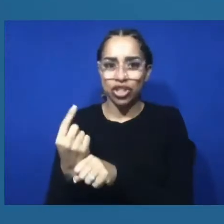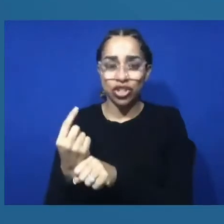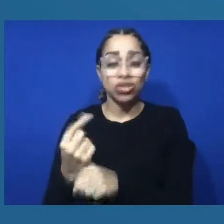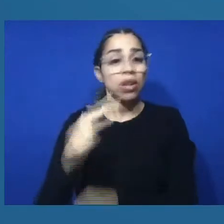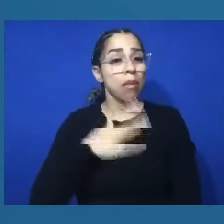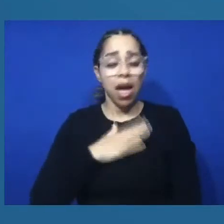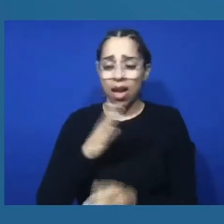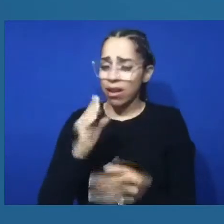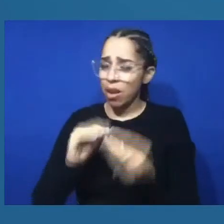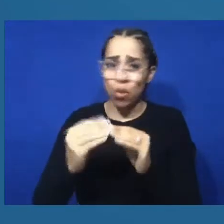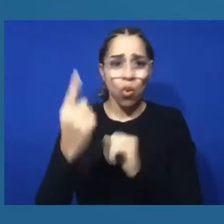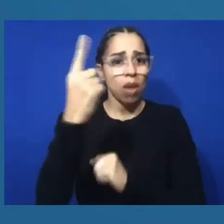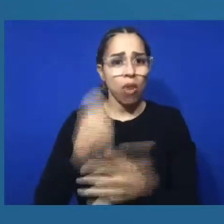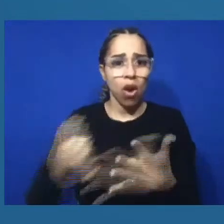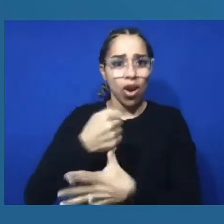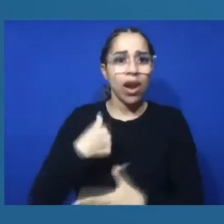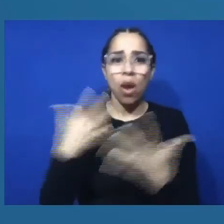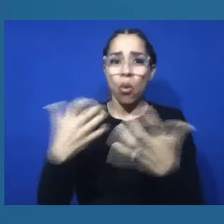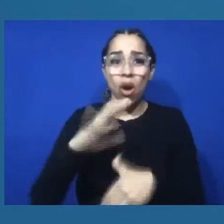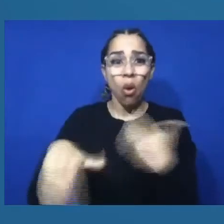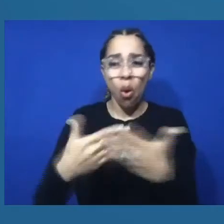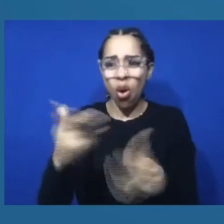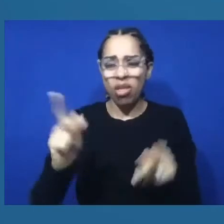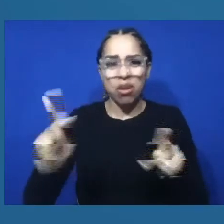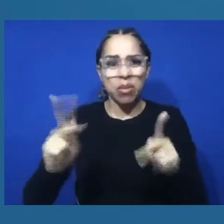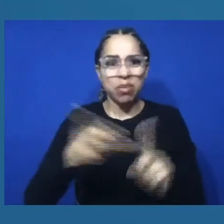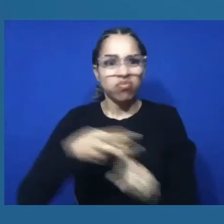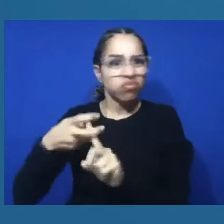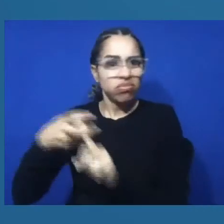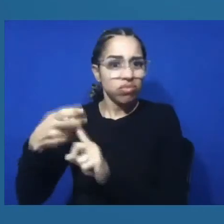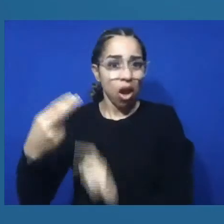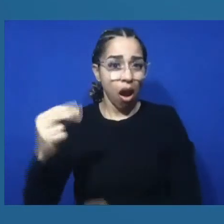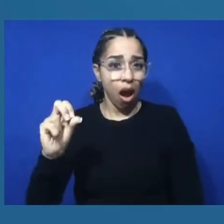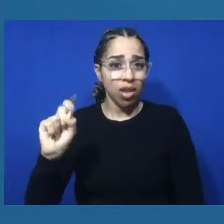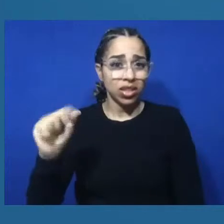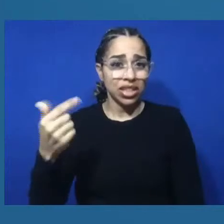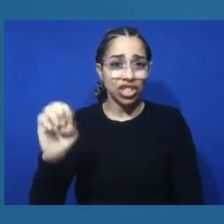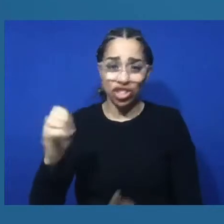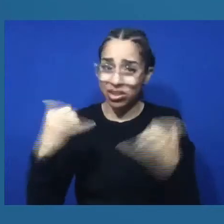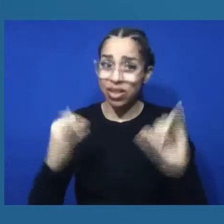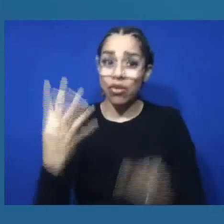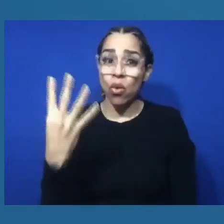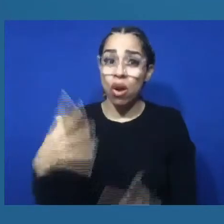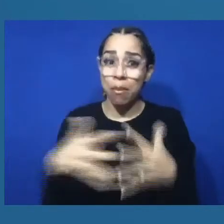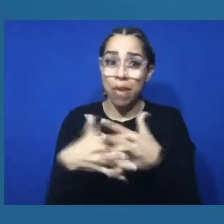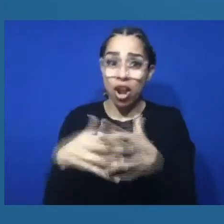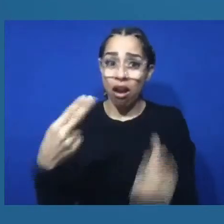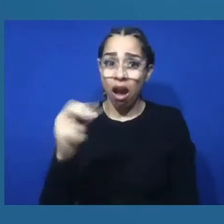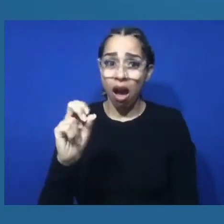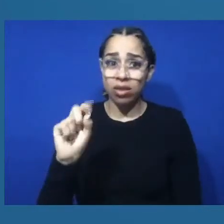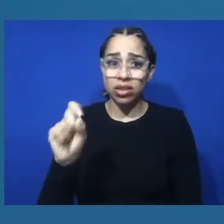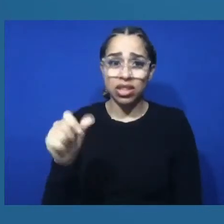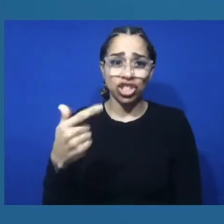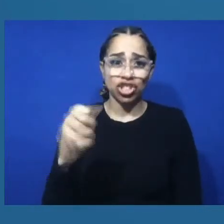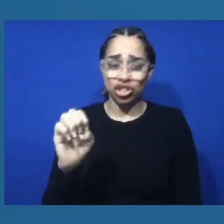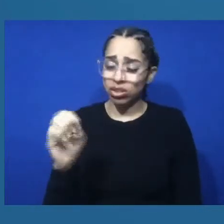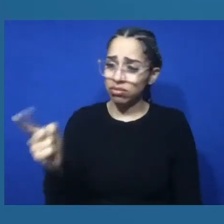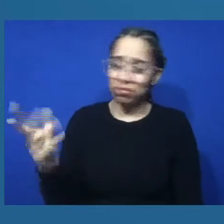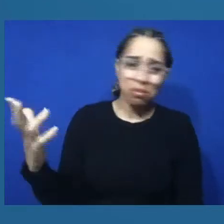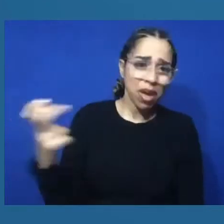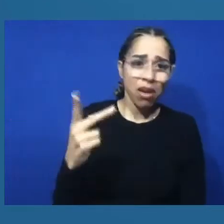home the hostages. There are still 4 American hostages, including one young person from New